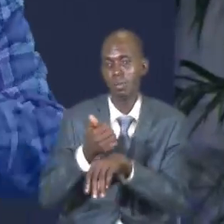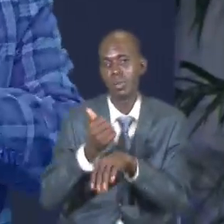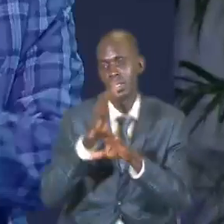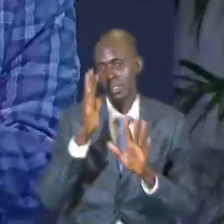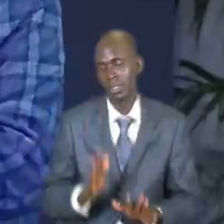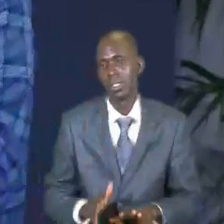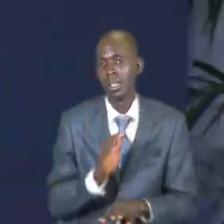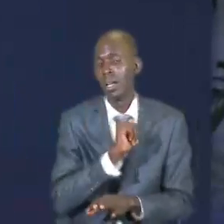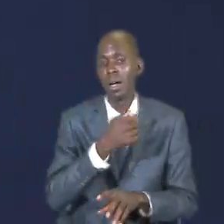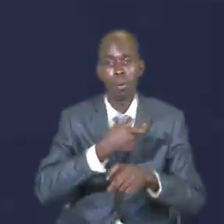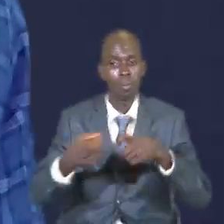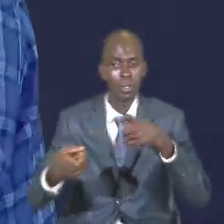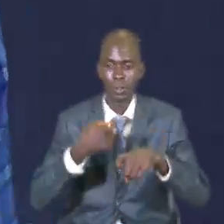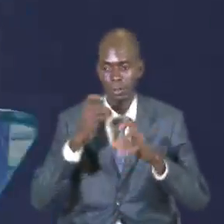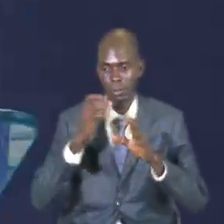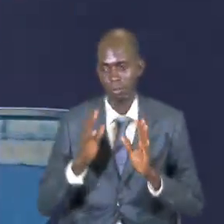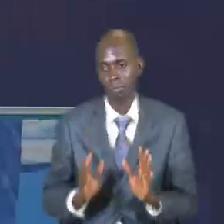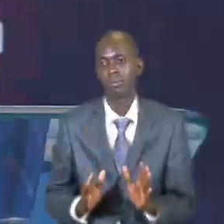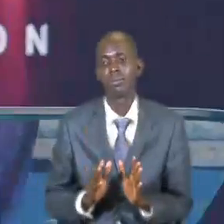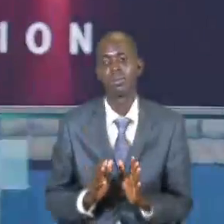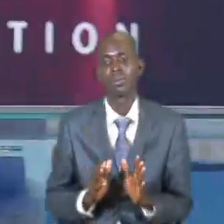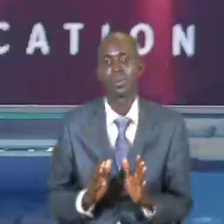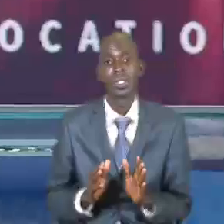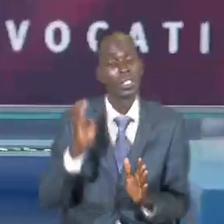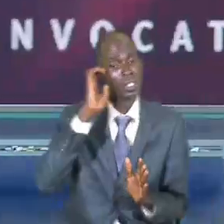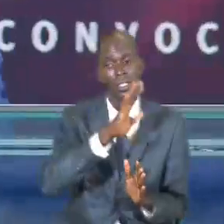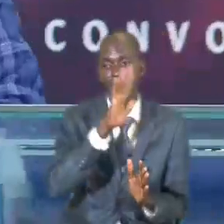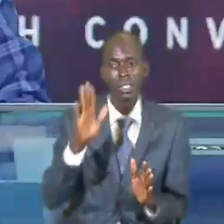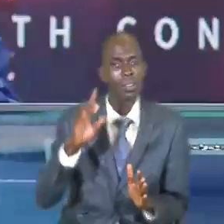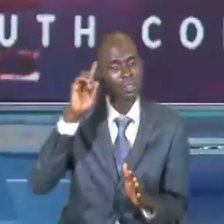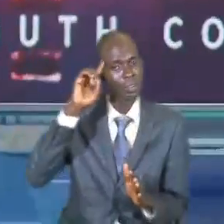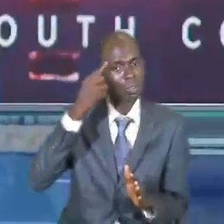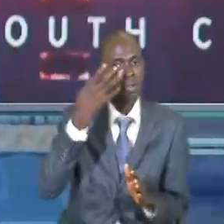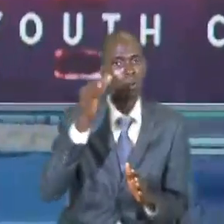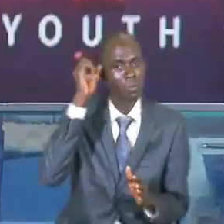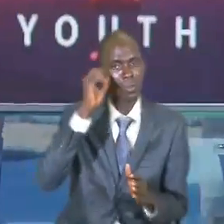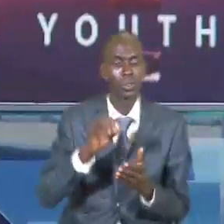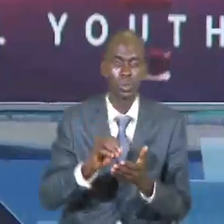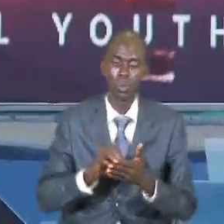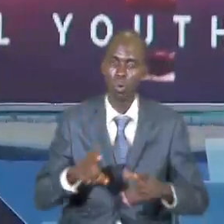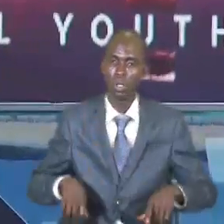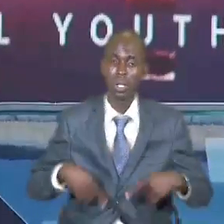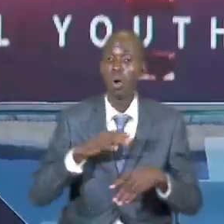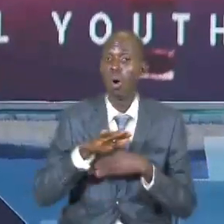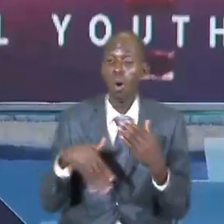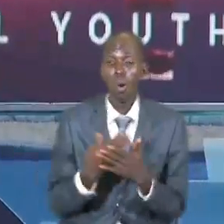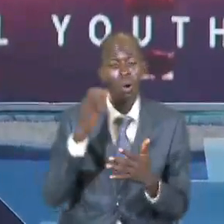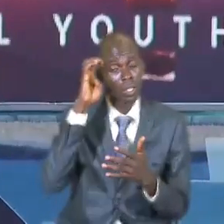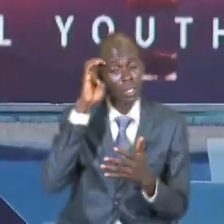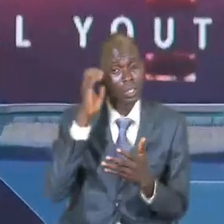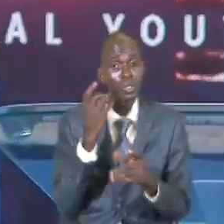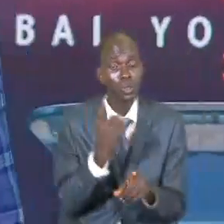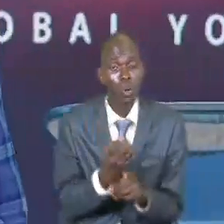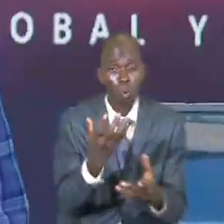know, he never thought of his own life. All he wanted to do is put good people down. Is